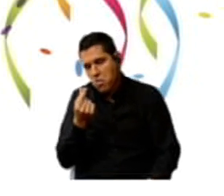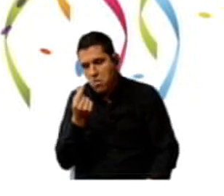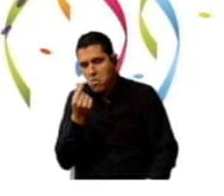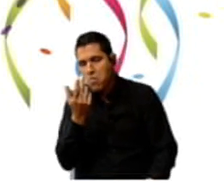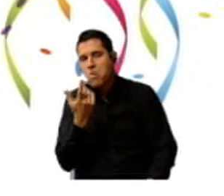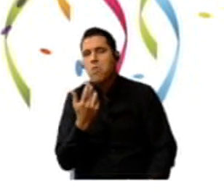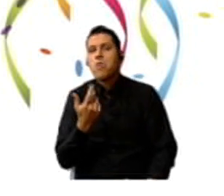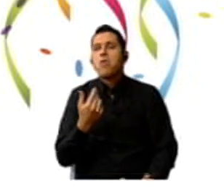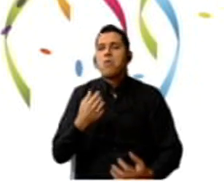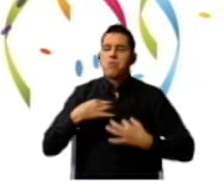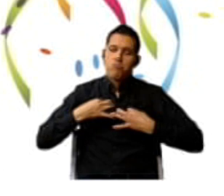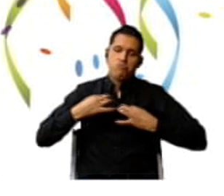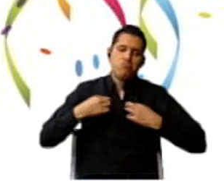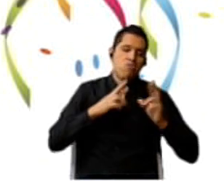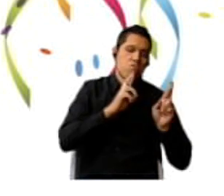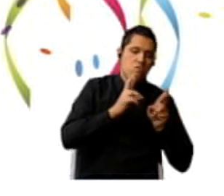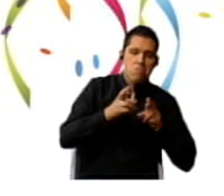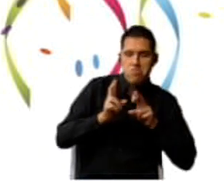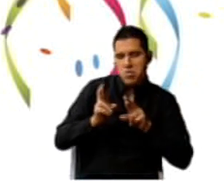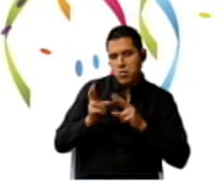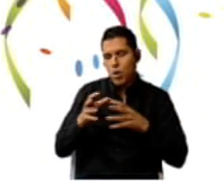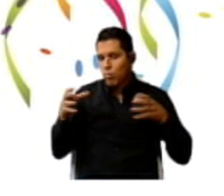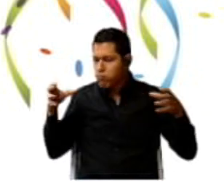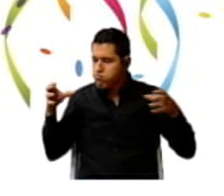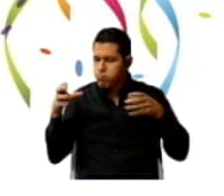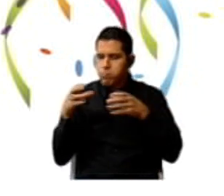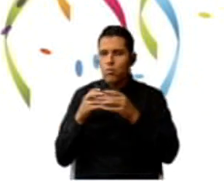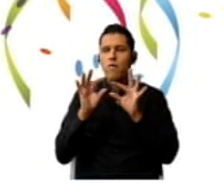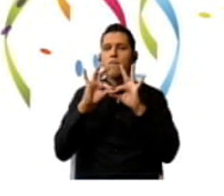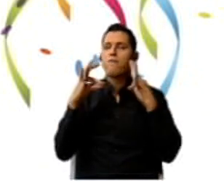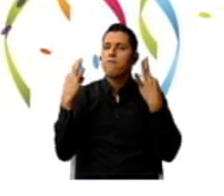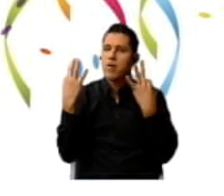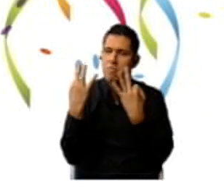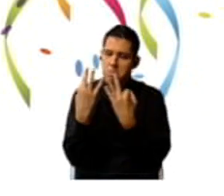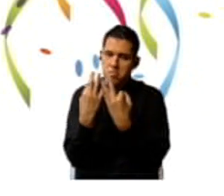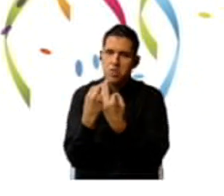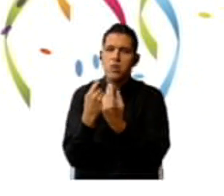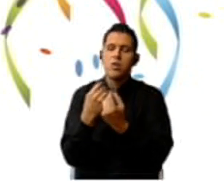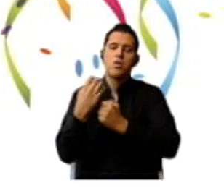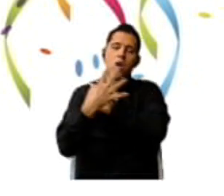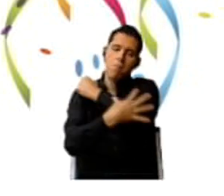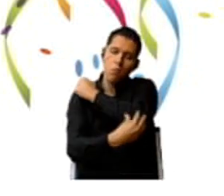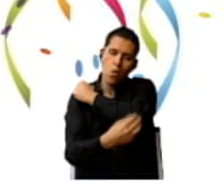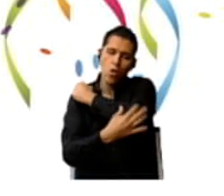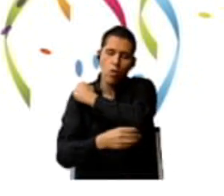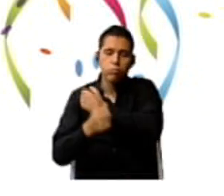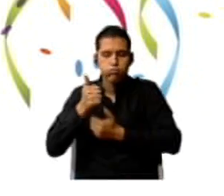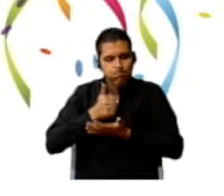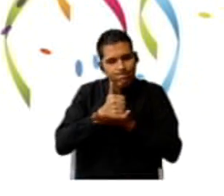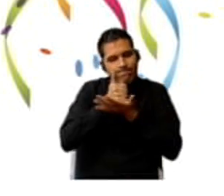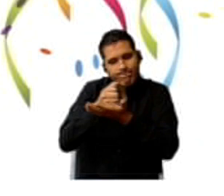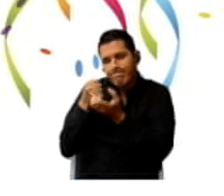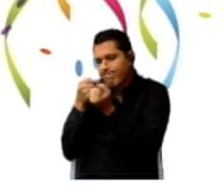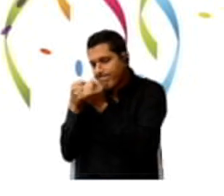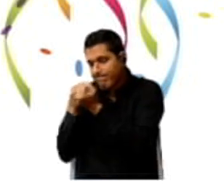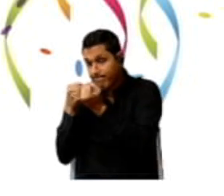and presents to poor families in a box. That is why it is called Boxing Day,